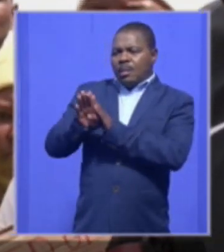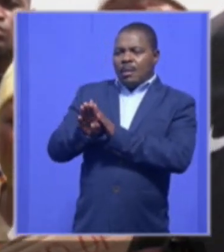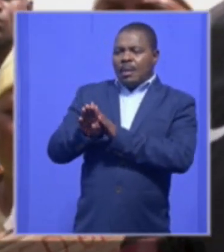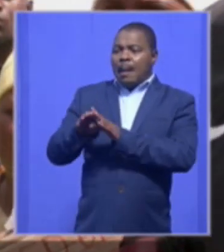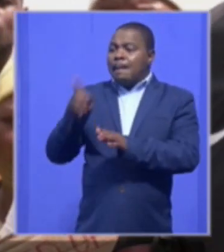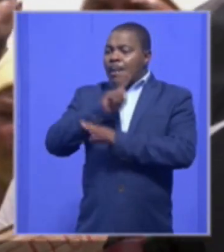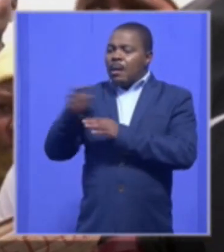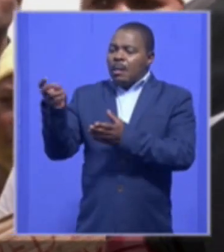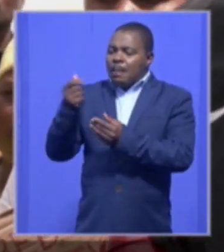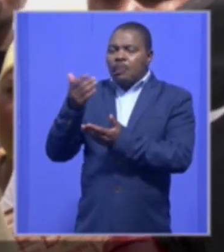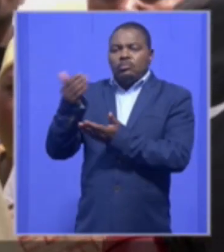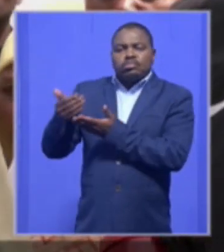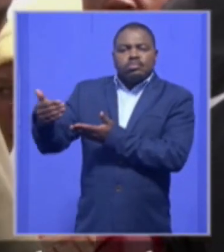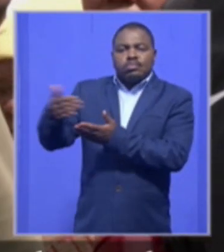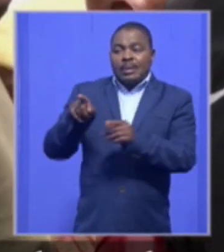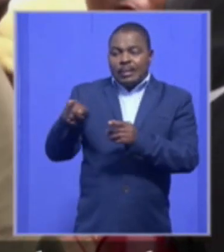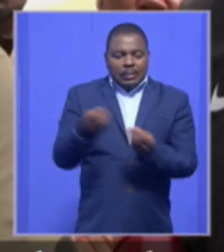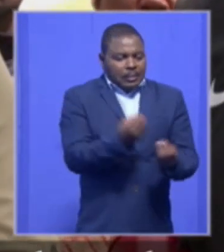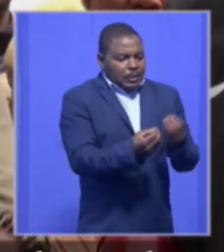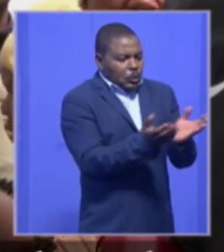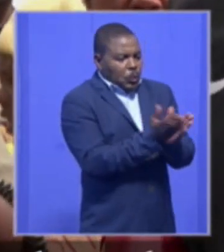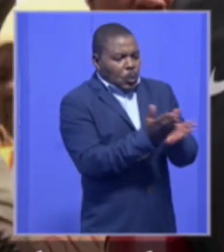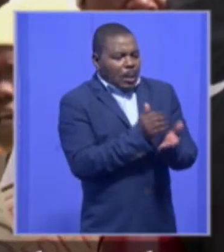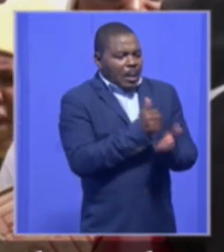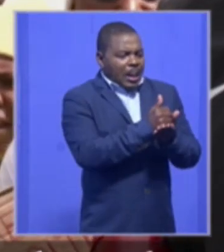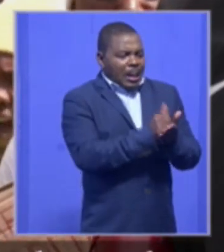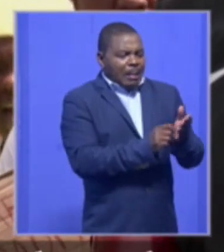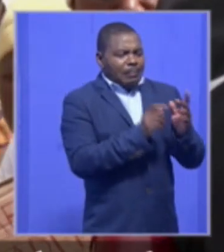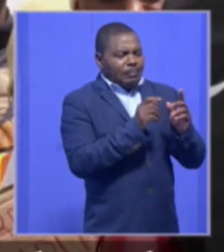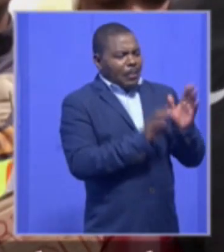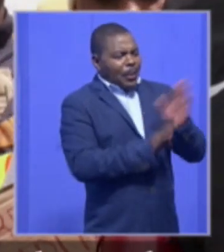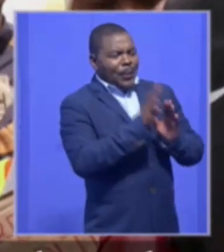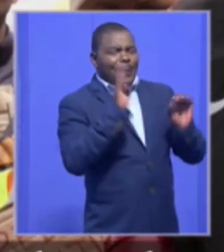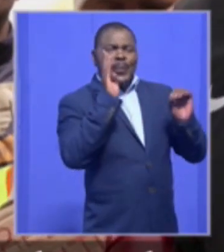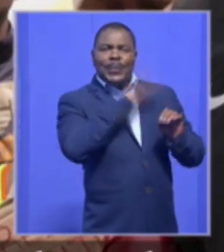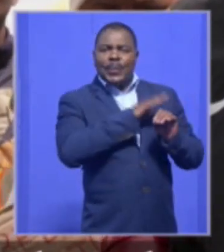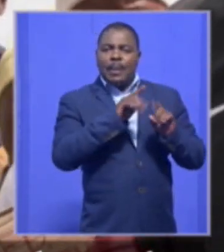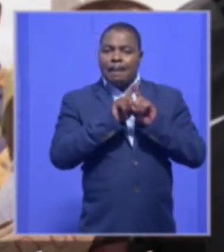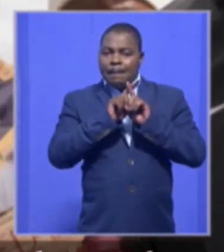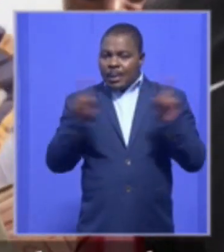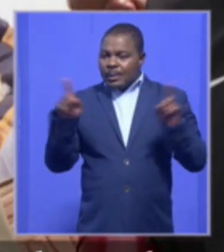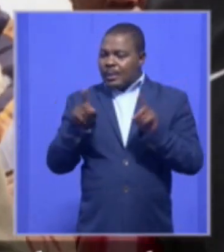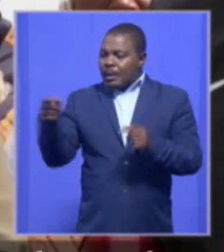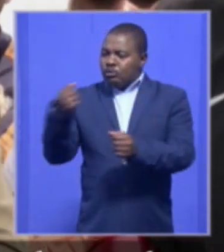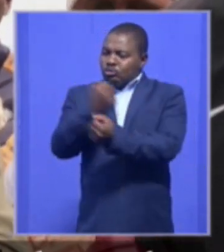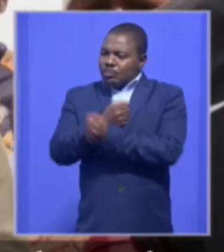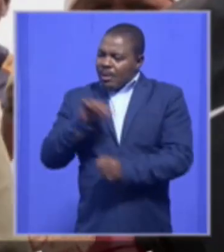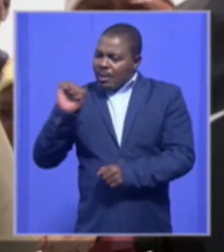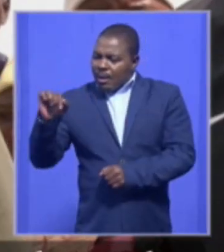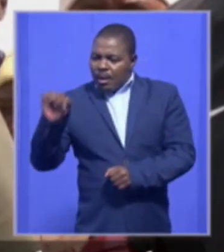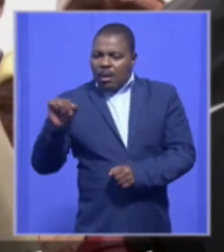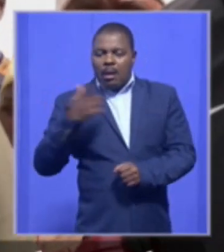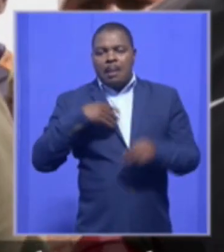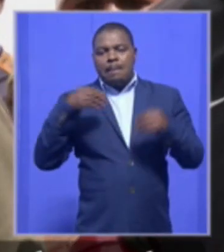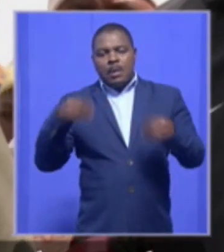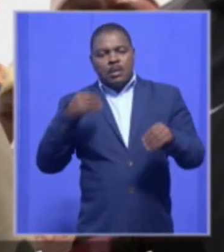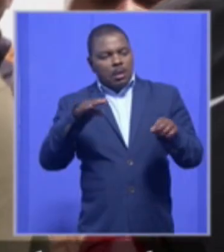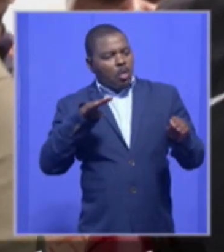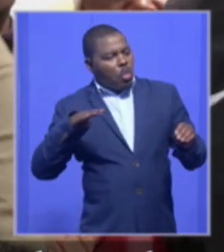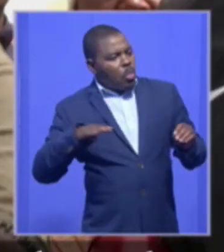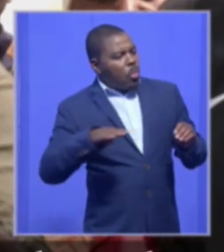emiefe nya go renovate sekolo sa bana. Se transport ya bona ya di trucka e feta mo pele ga bana ba rona ba palla ke go concentrate mo